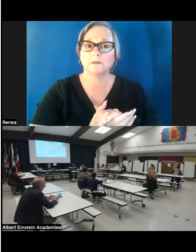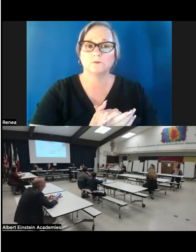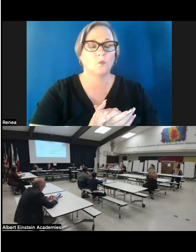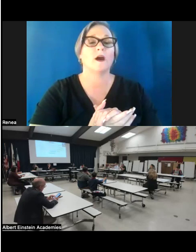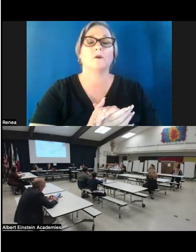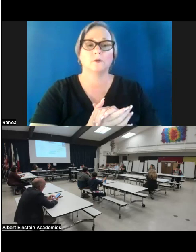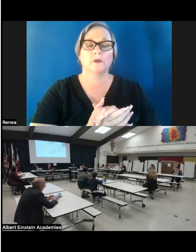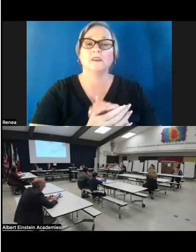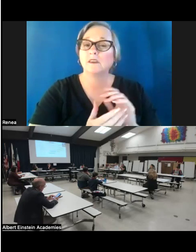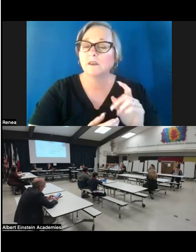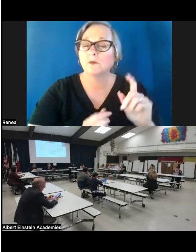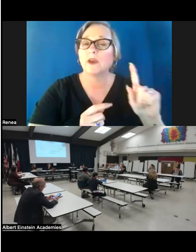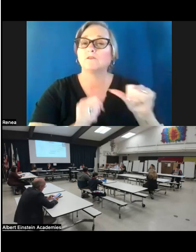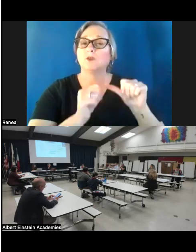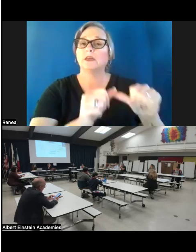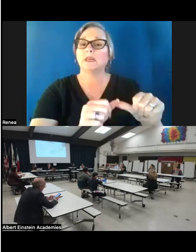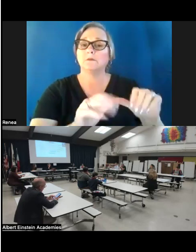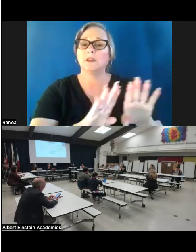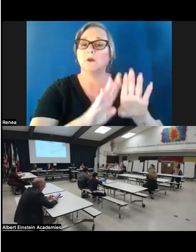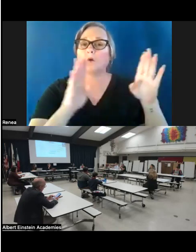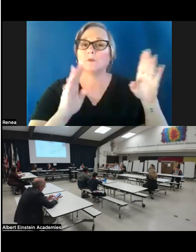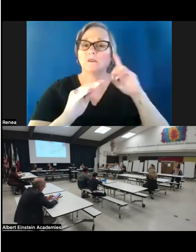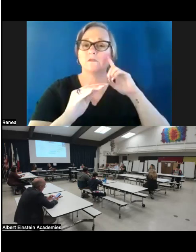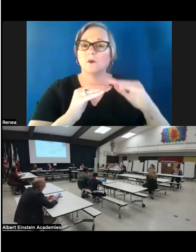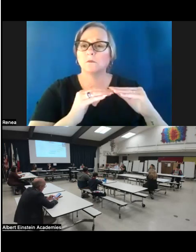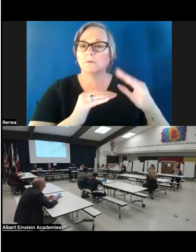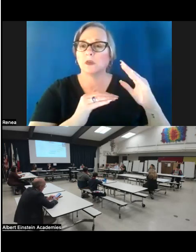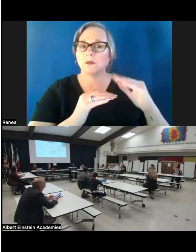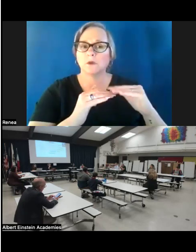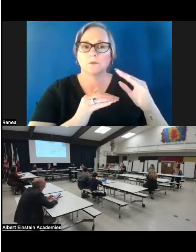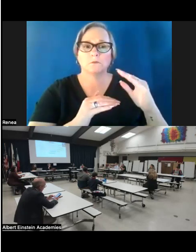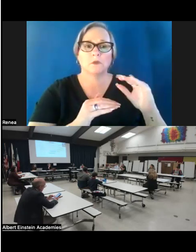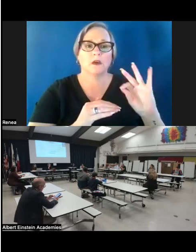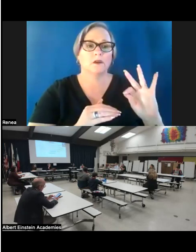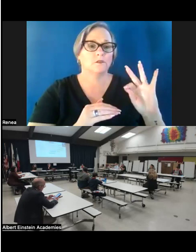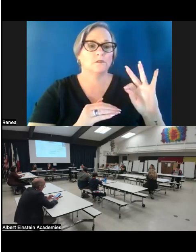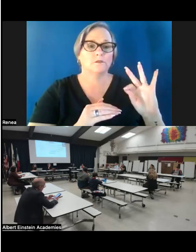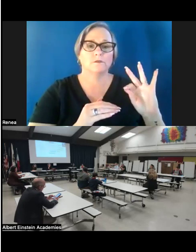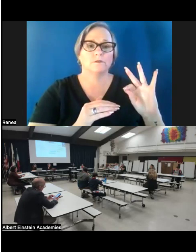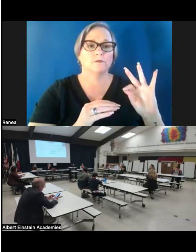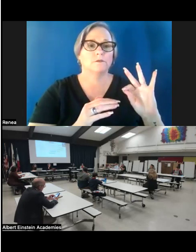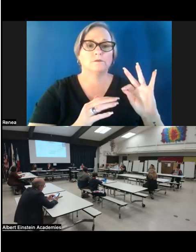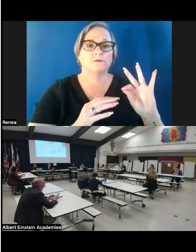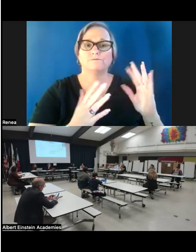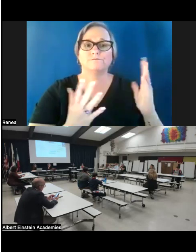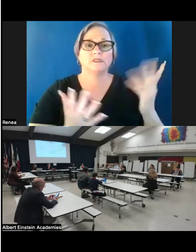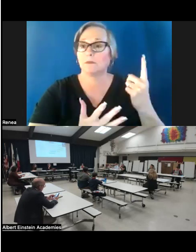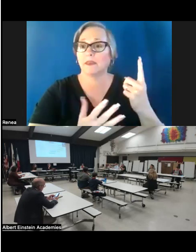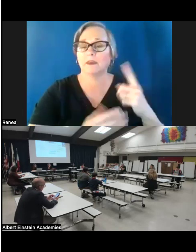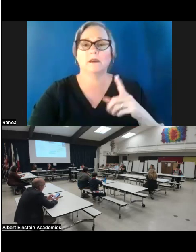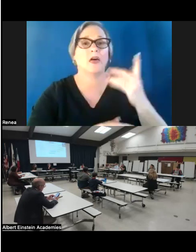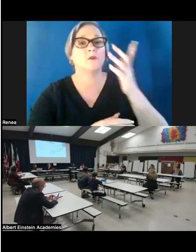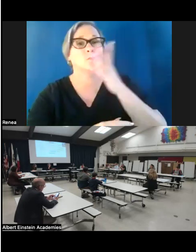had to keep it open for, I believe, a minimum of 12 or 10. That was last year.